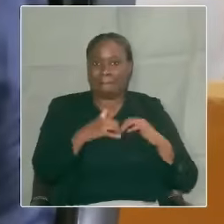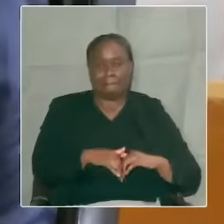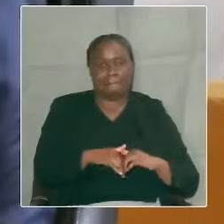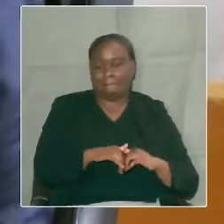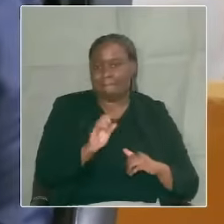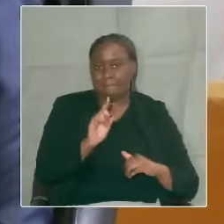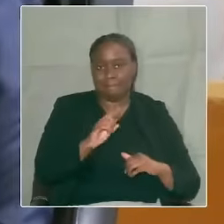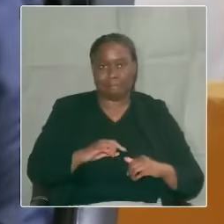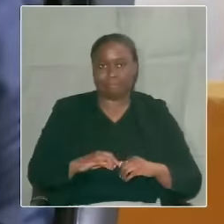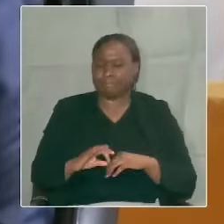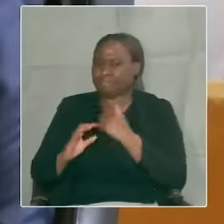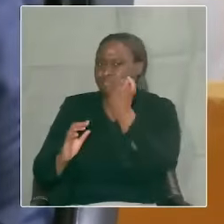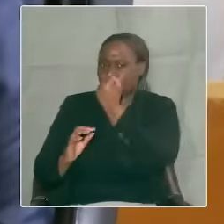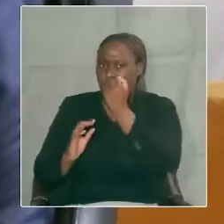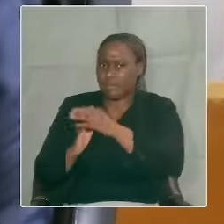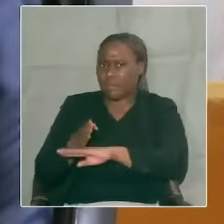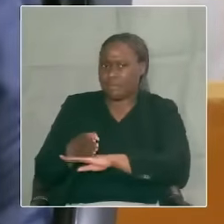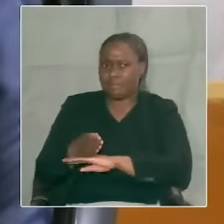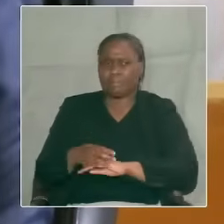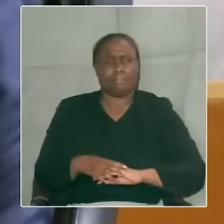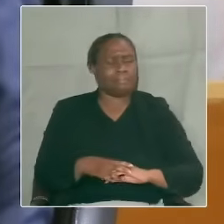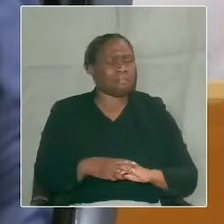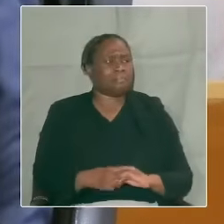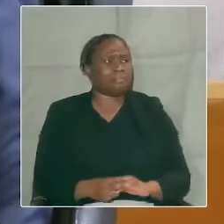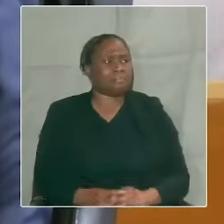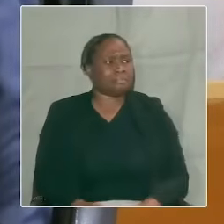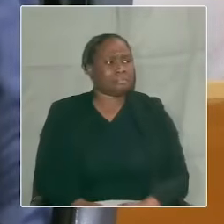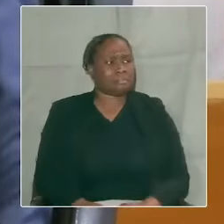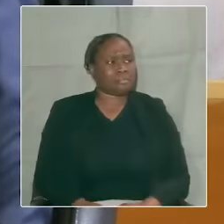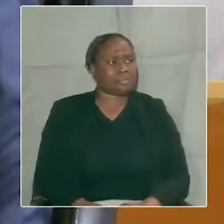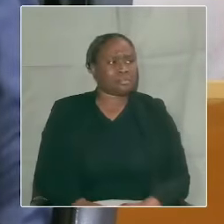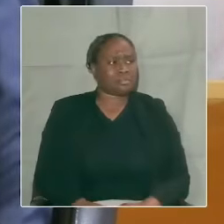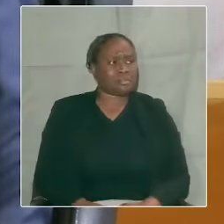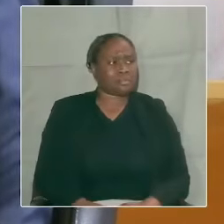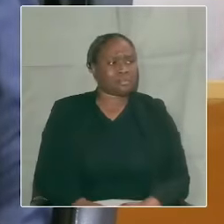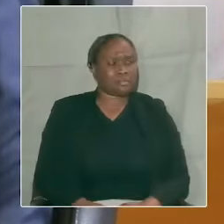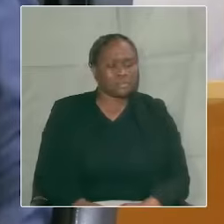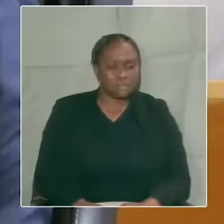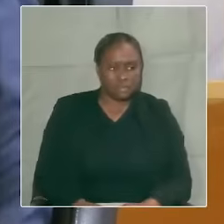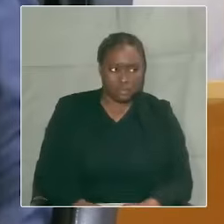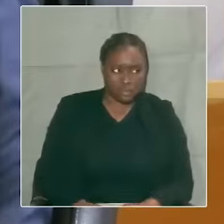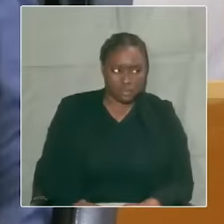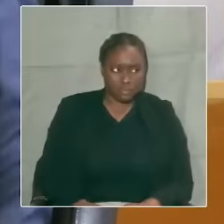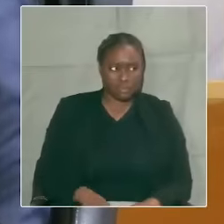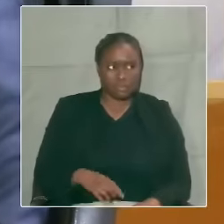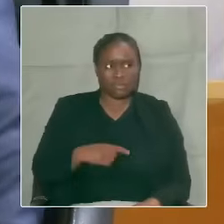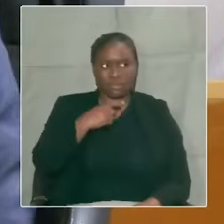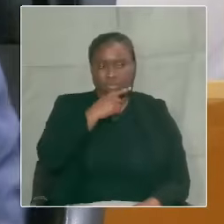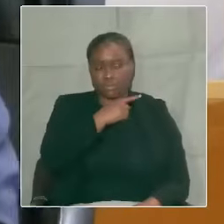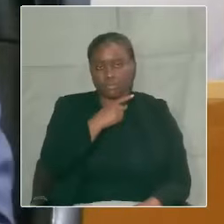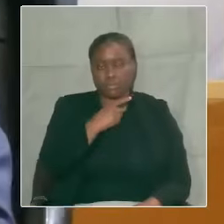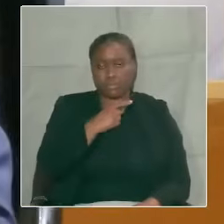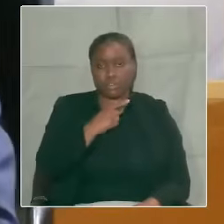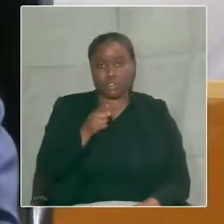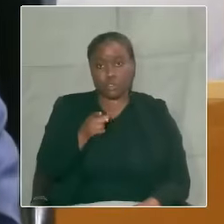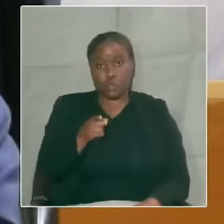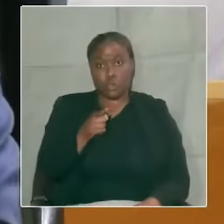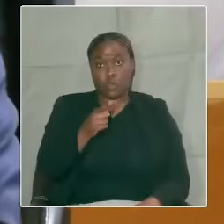you. Not at all questioning your assertion with regard